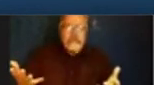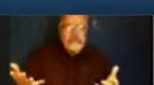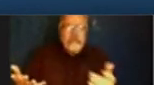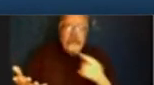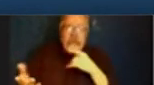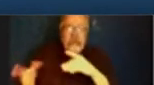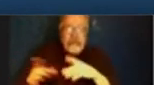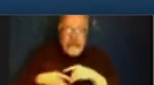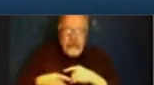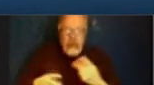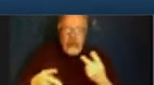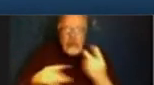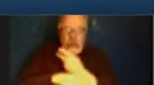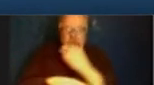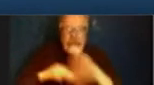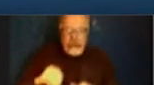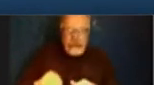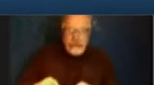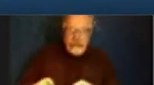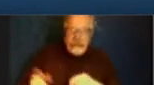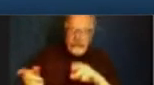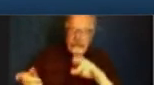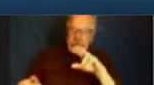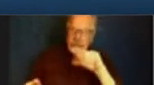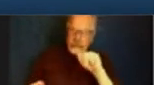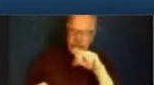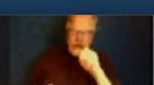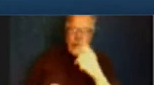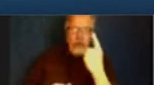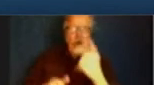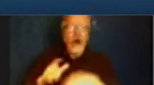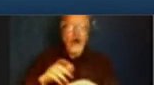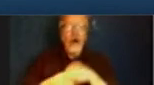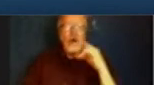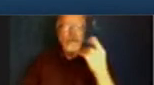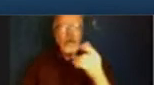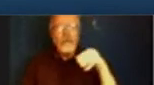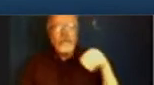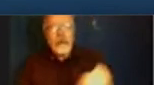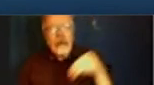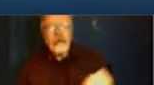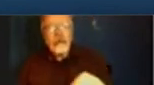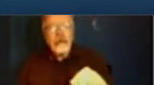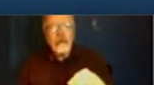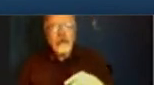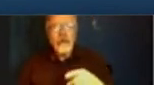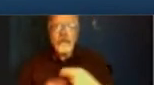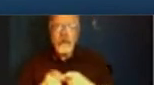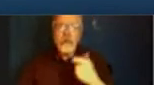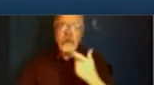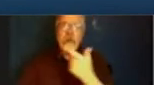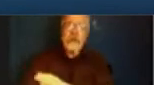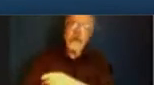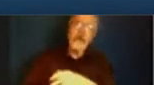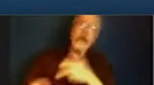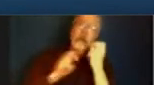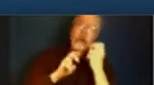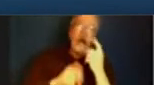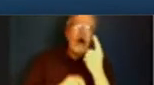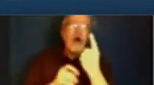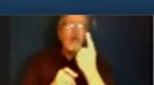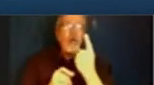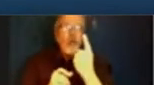extremely rare, you know, one in a million chance of some untoward event from this vaccine. This is a very